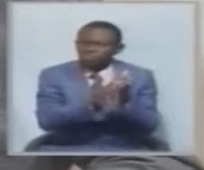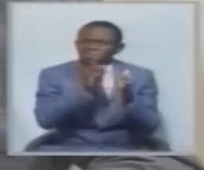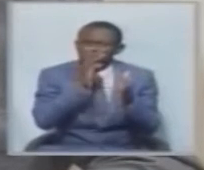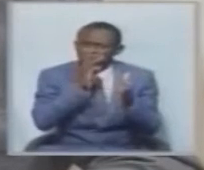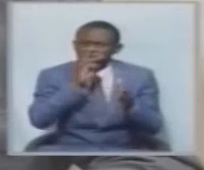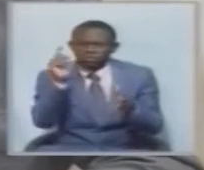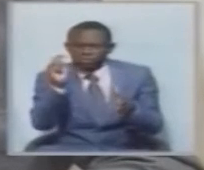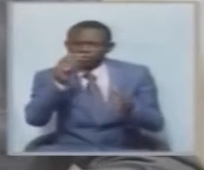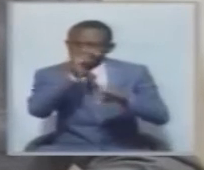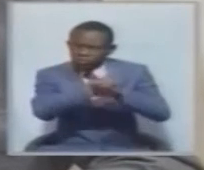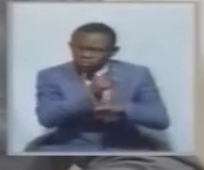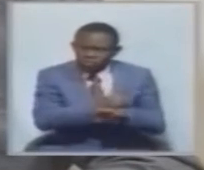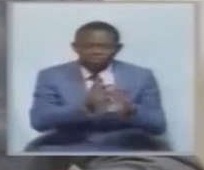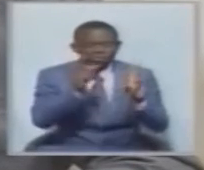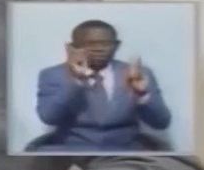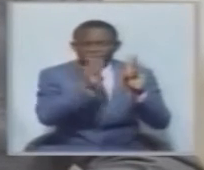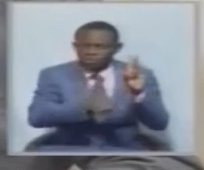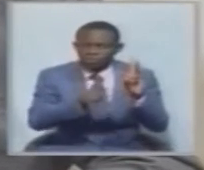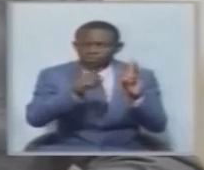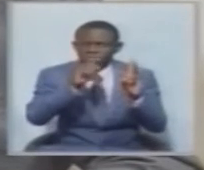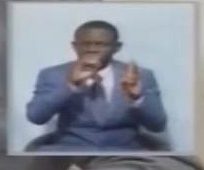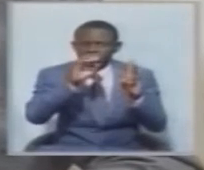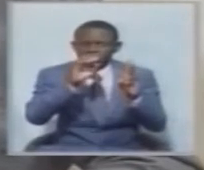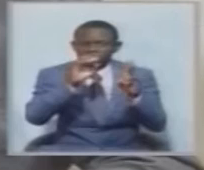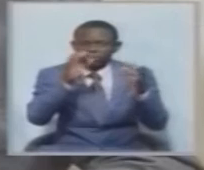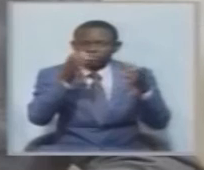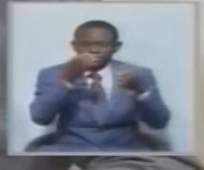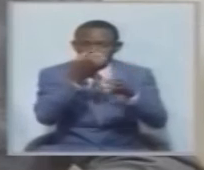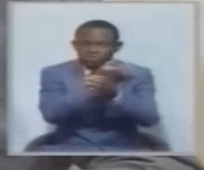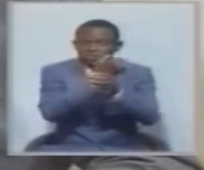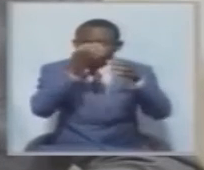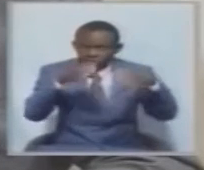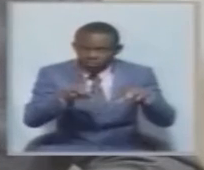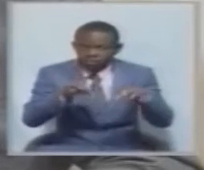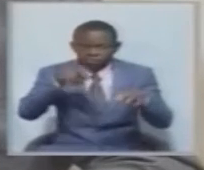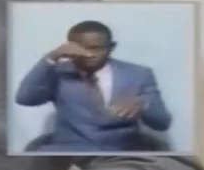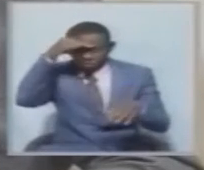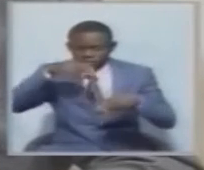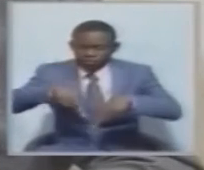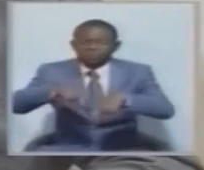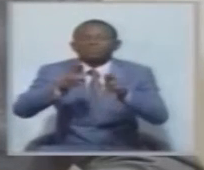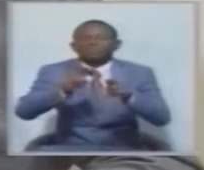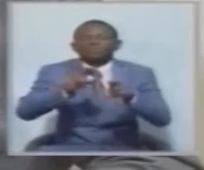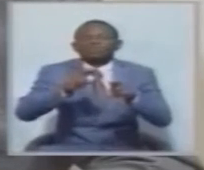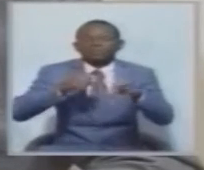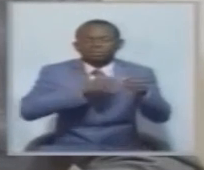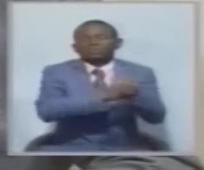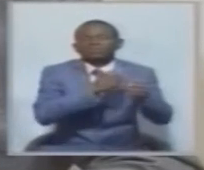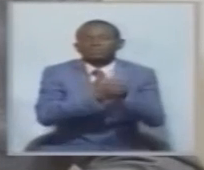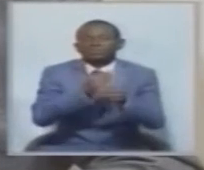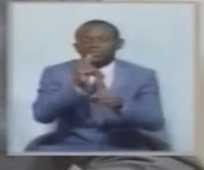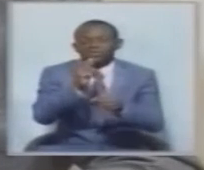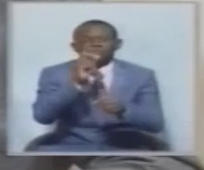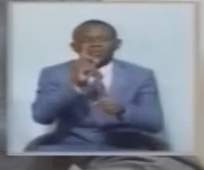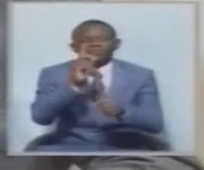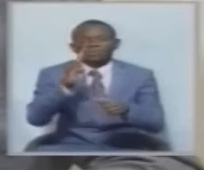also Chinsali Nakonde Road. So that's something with what the bank